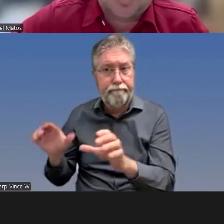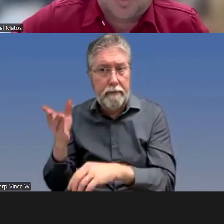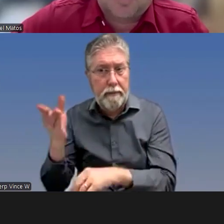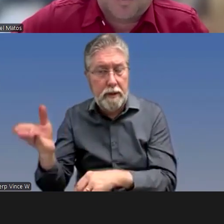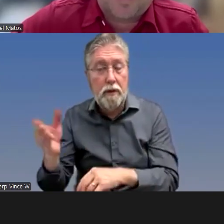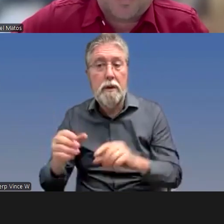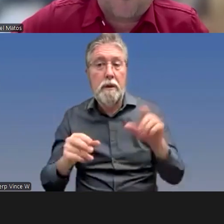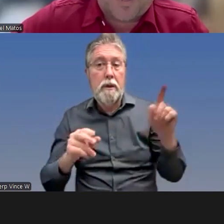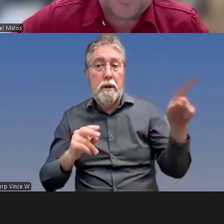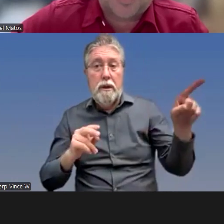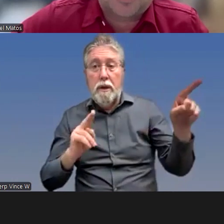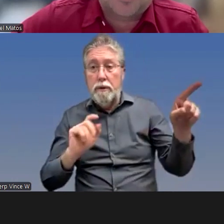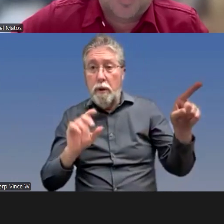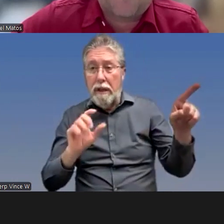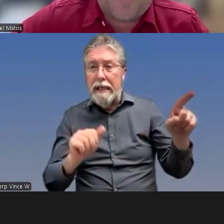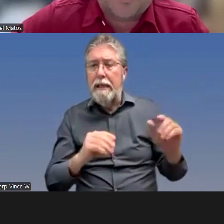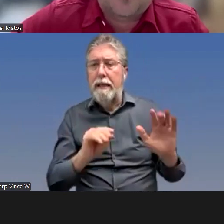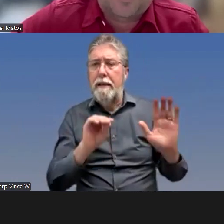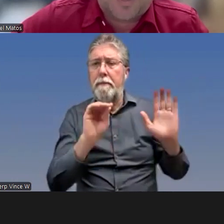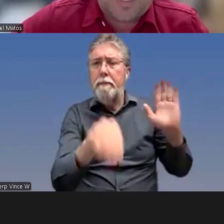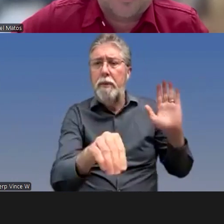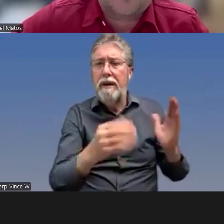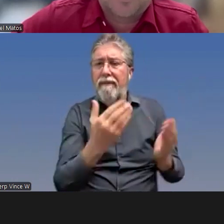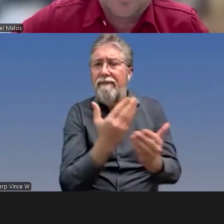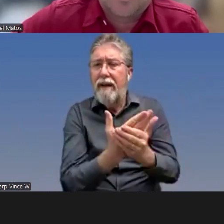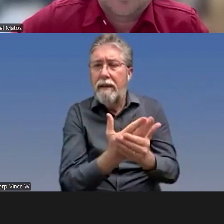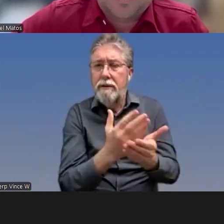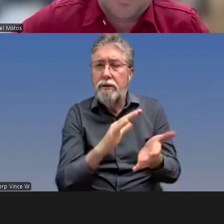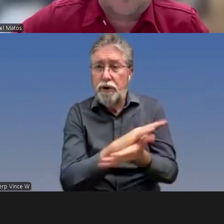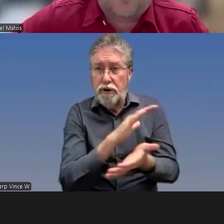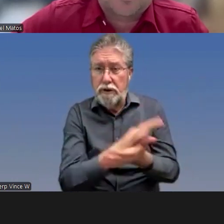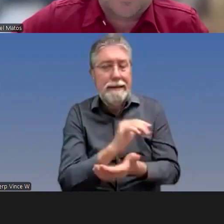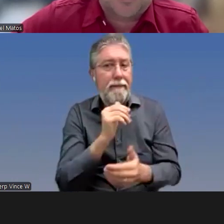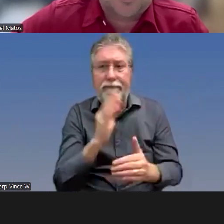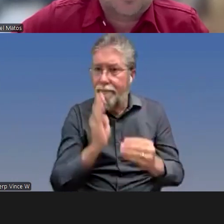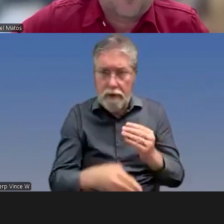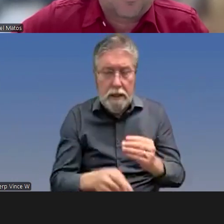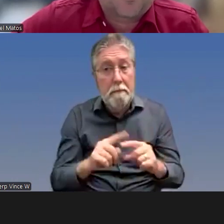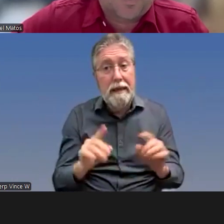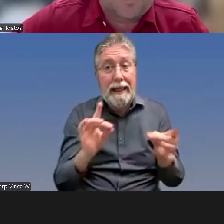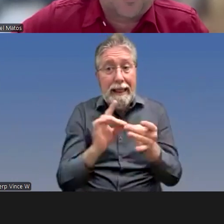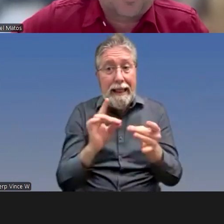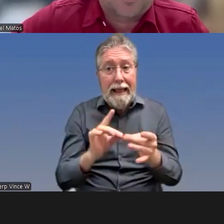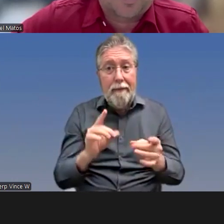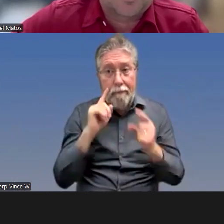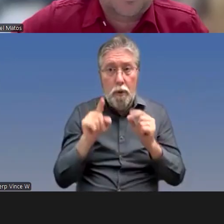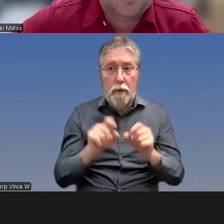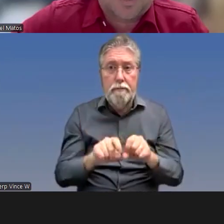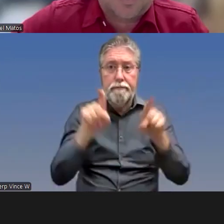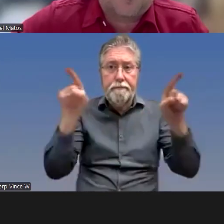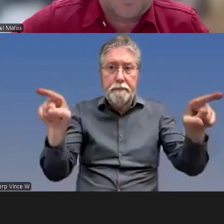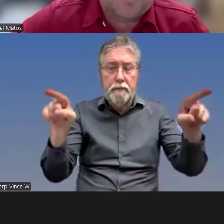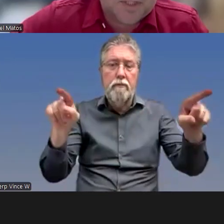I shared some like a fact sheet. It's not final, but it has the links for the stations for Puerto Rico and